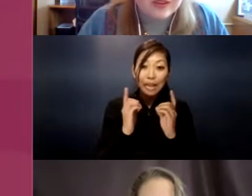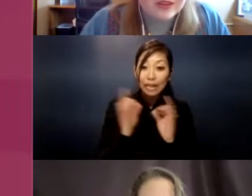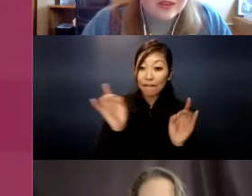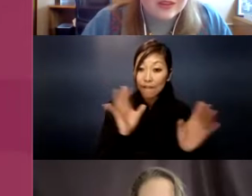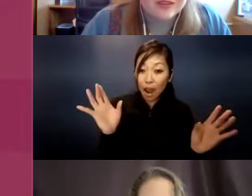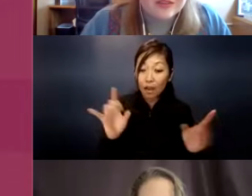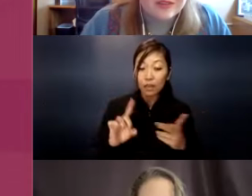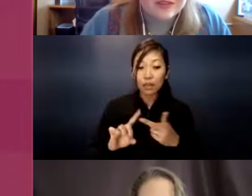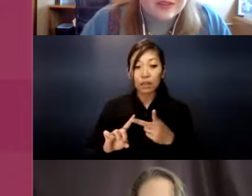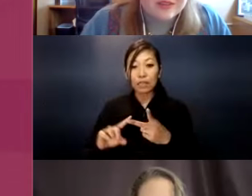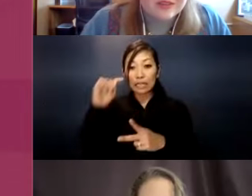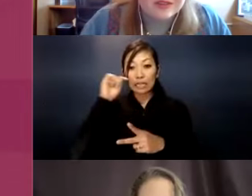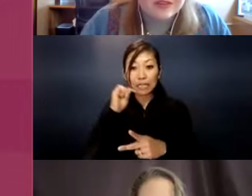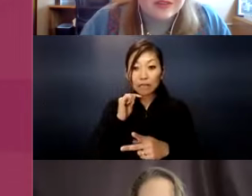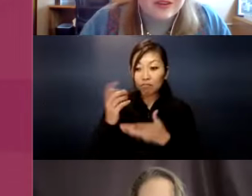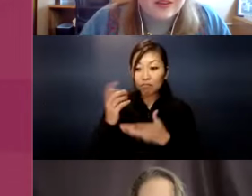teenagers?